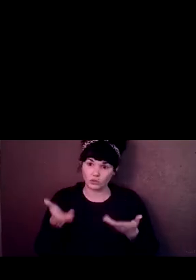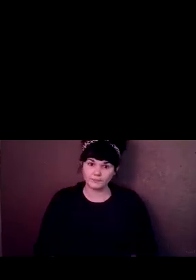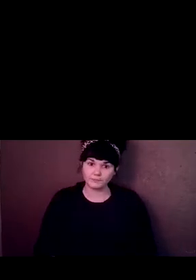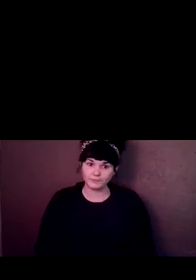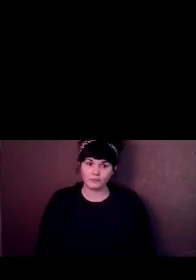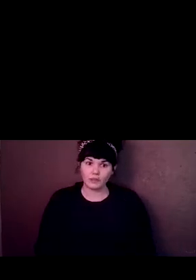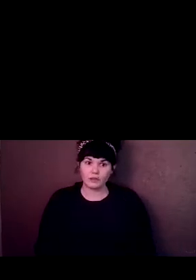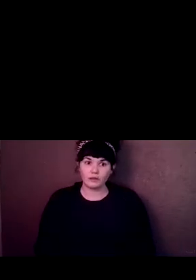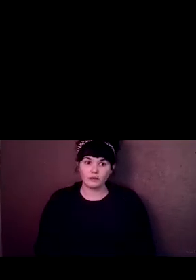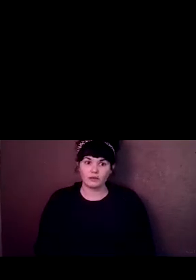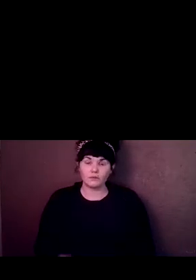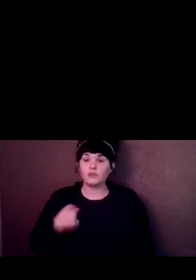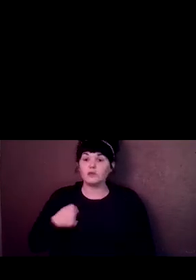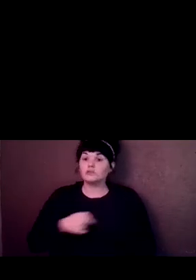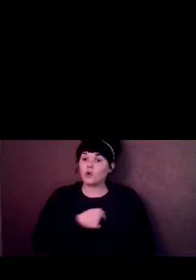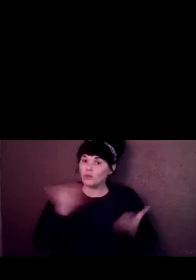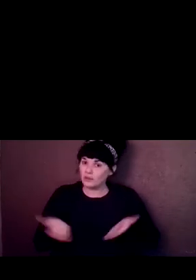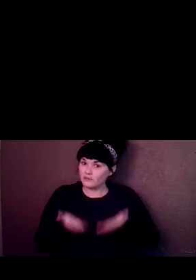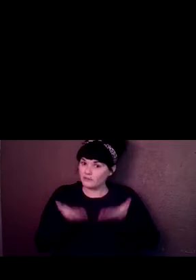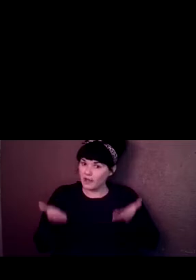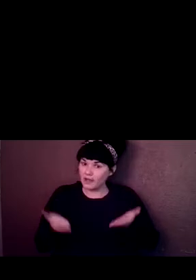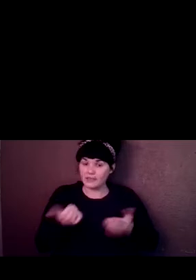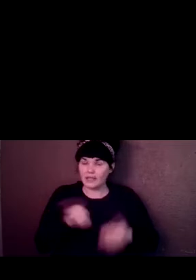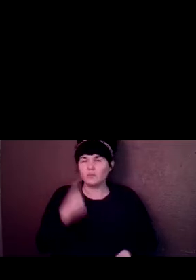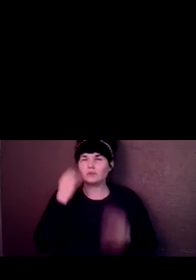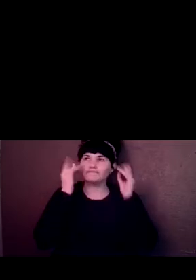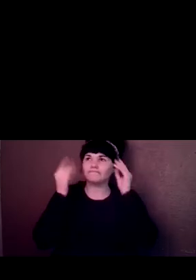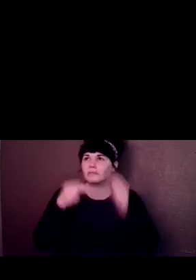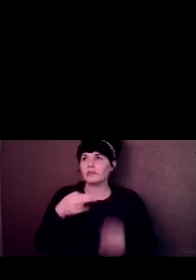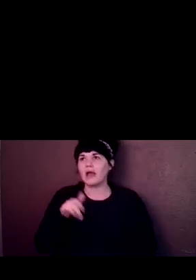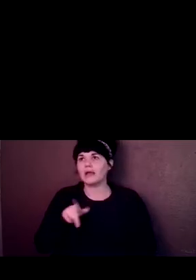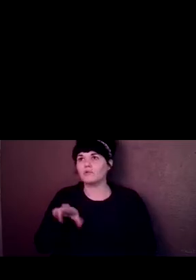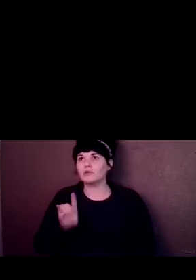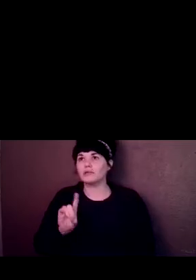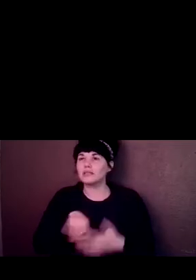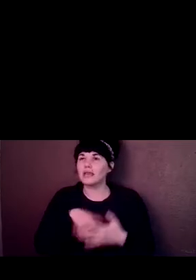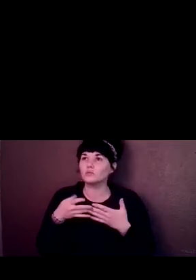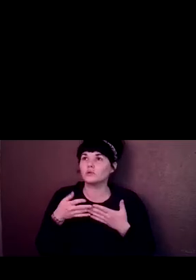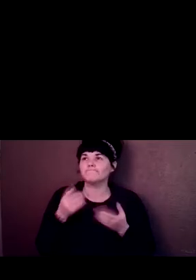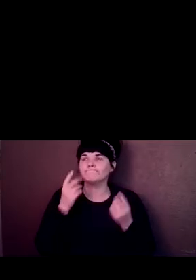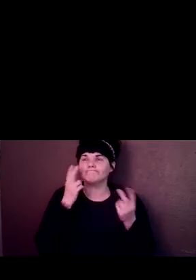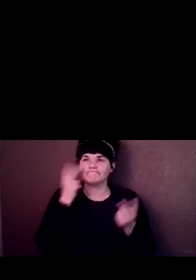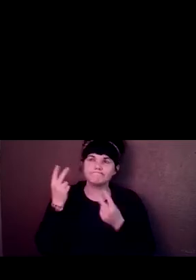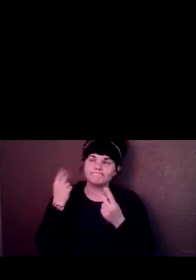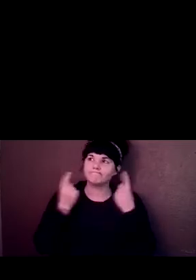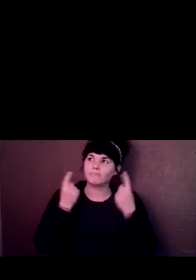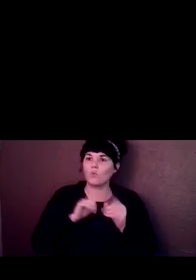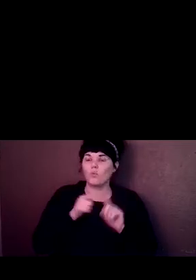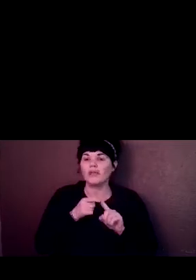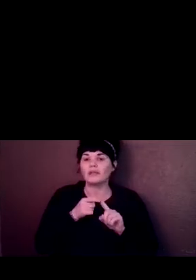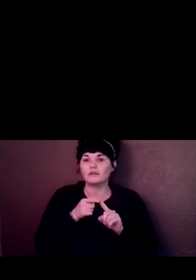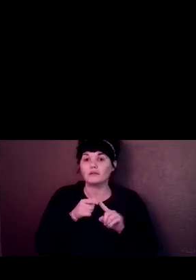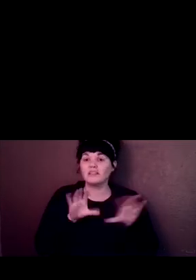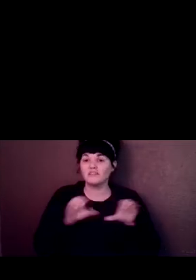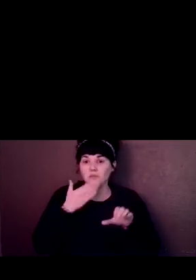So we advise anyone considering a hybrid schedule to reflect on when they've been the most productive at work